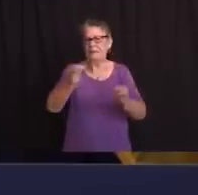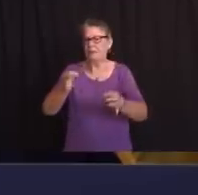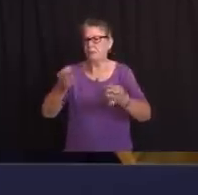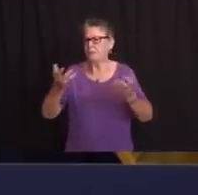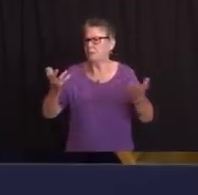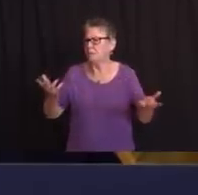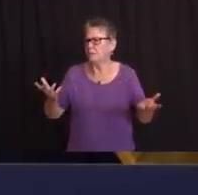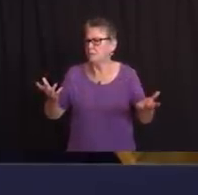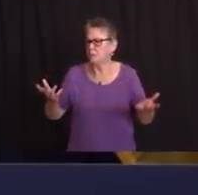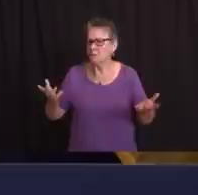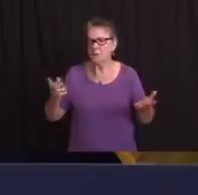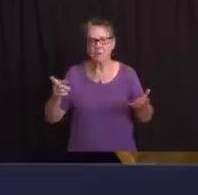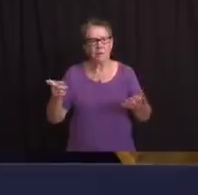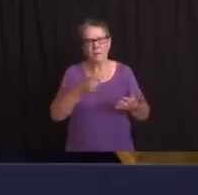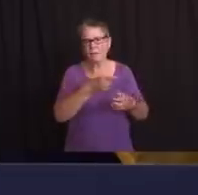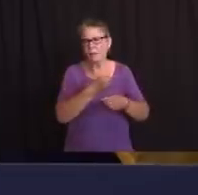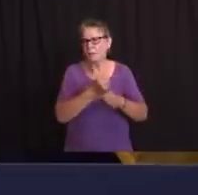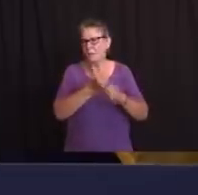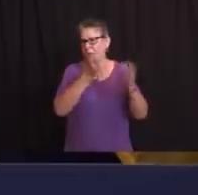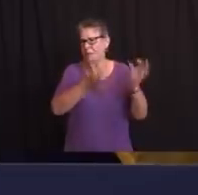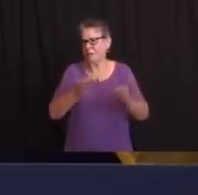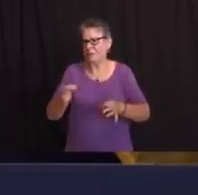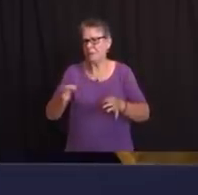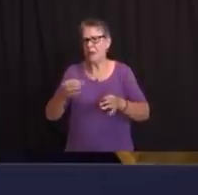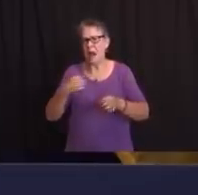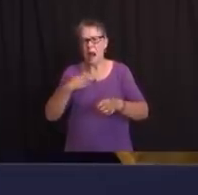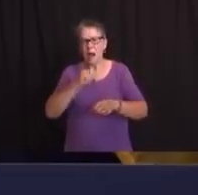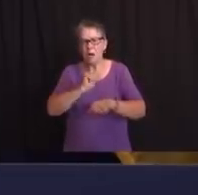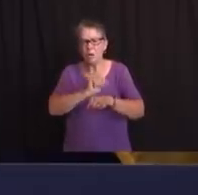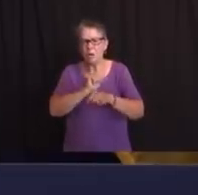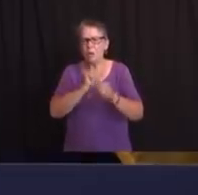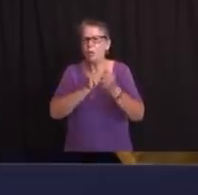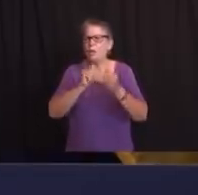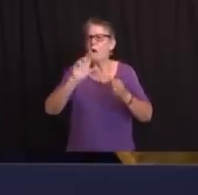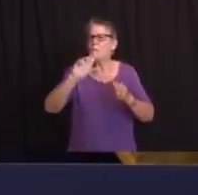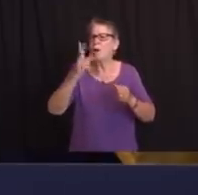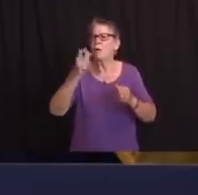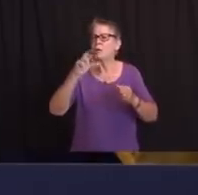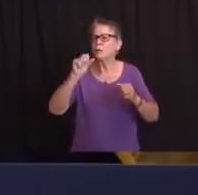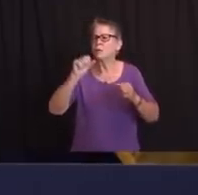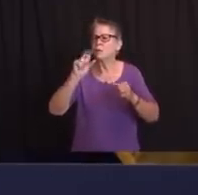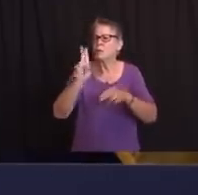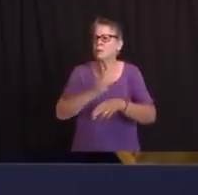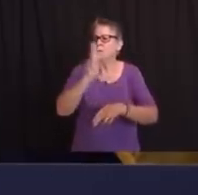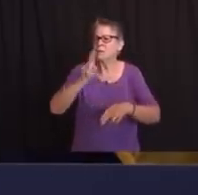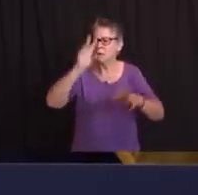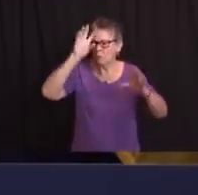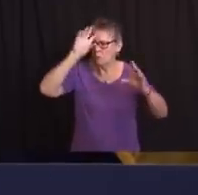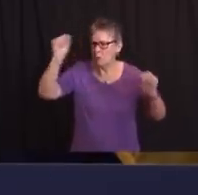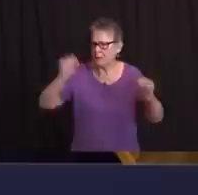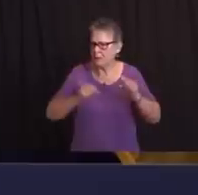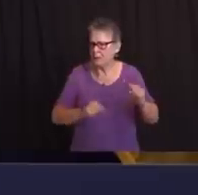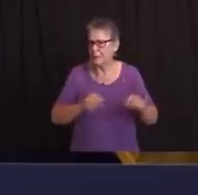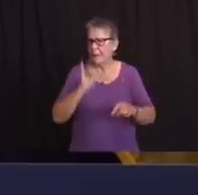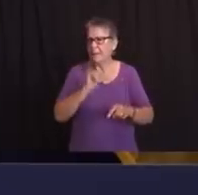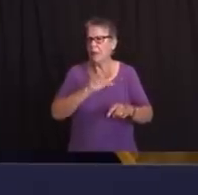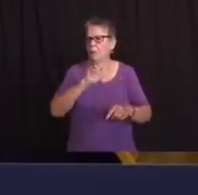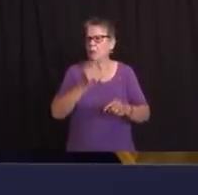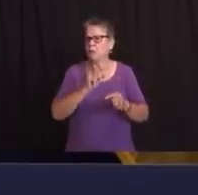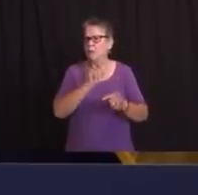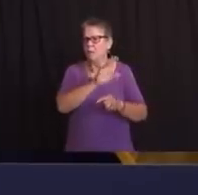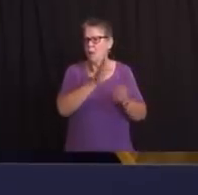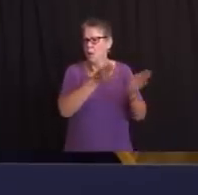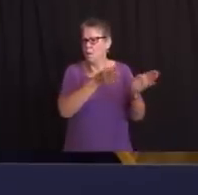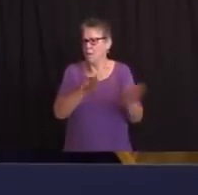week. They feel, I don't want to put words in his mouth, I think they think that it is progressing well.